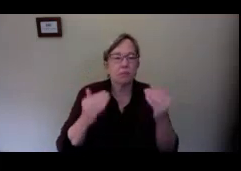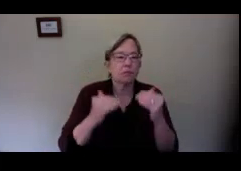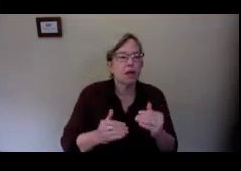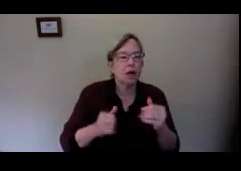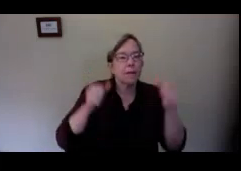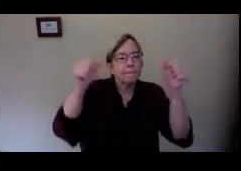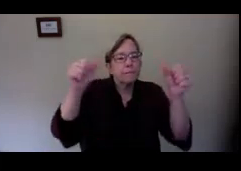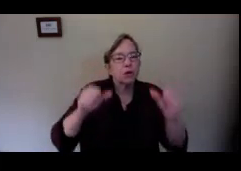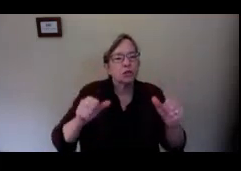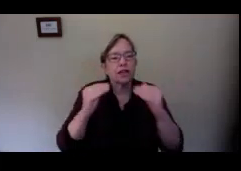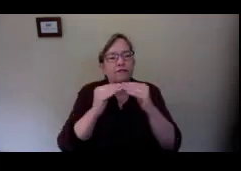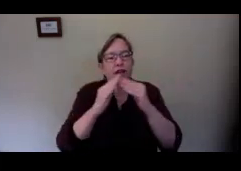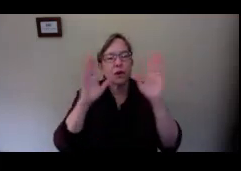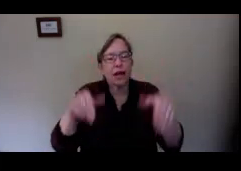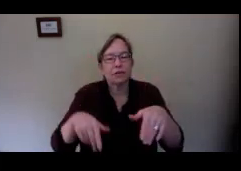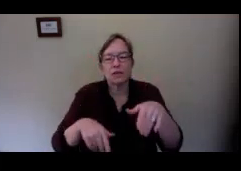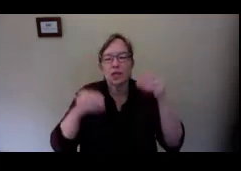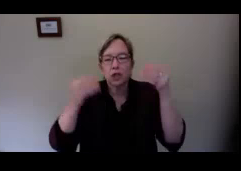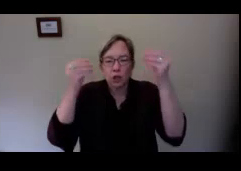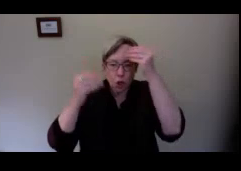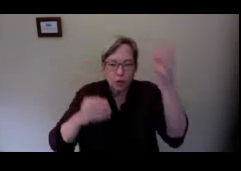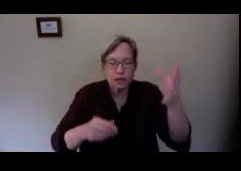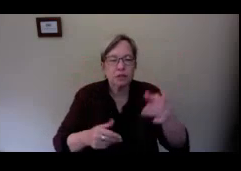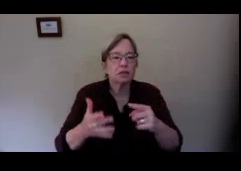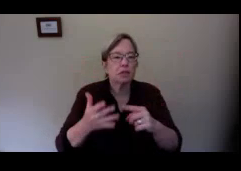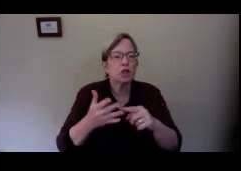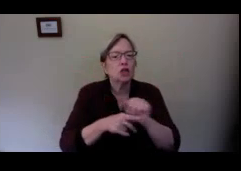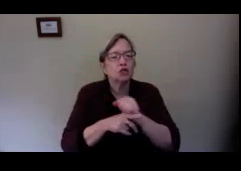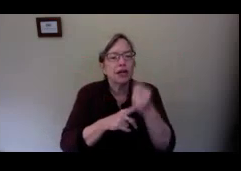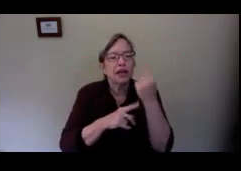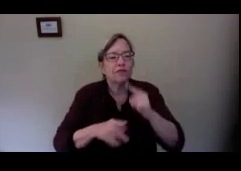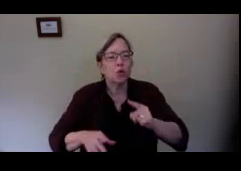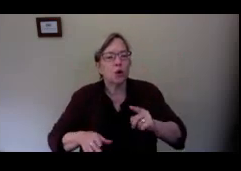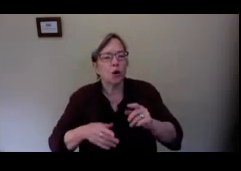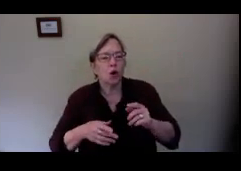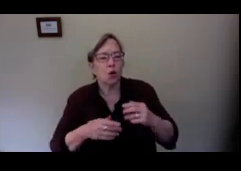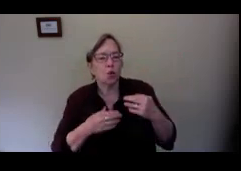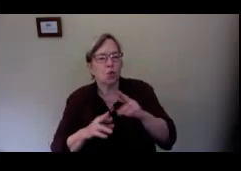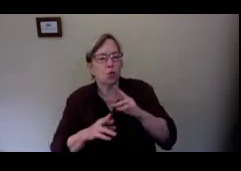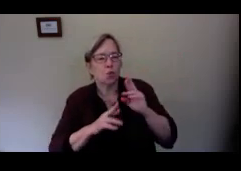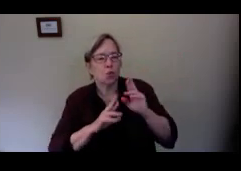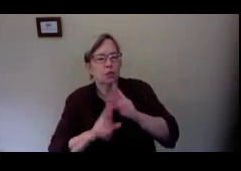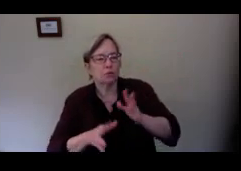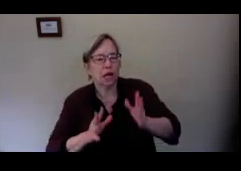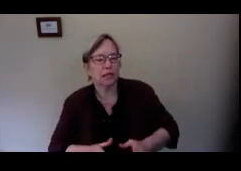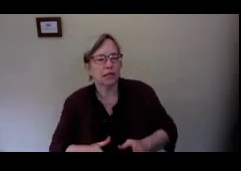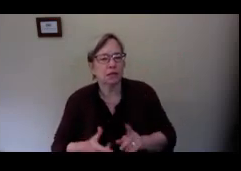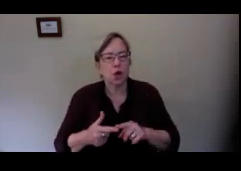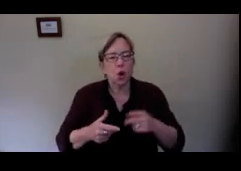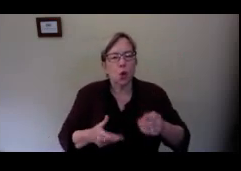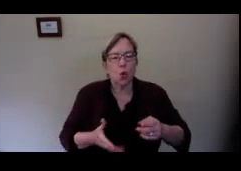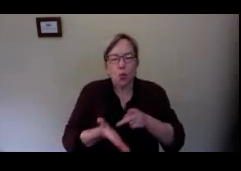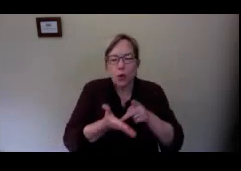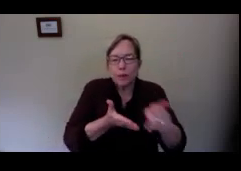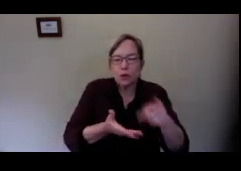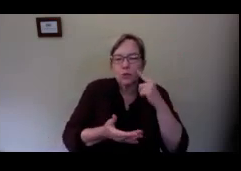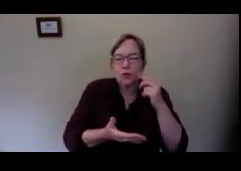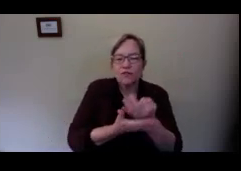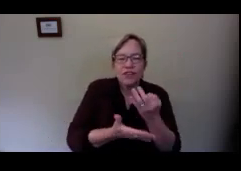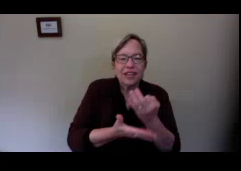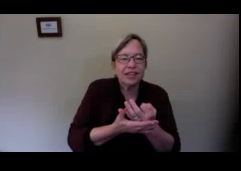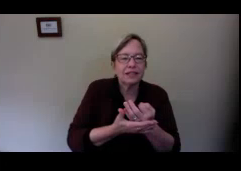fair housing notices, training for respondents, reimbursement of fees and out-of-pocket expenses, money for humiliation